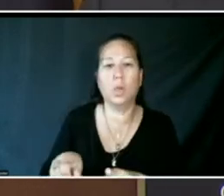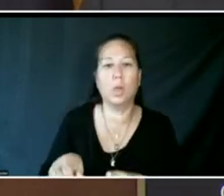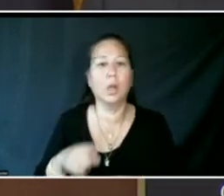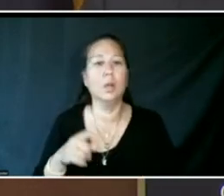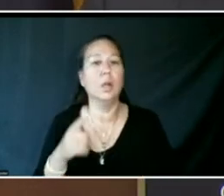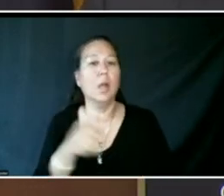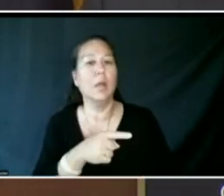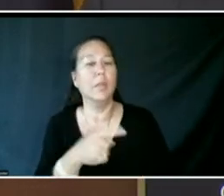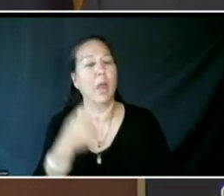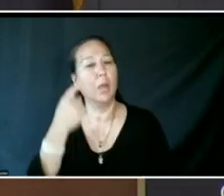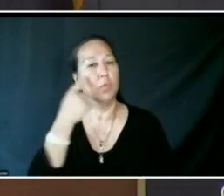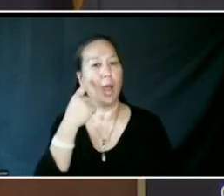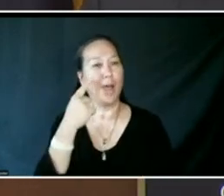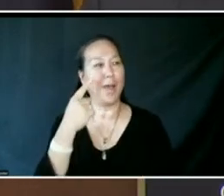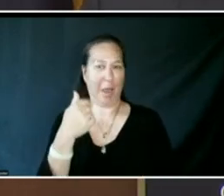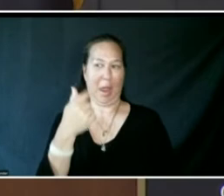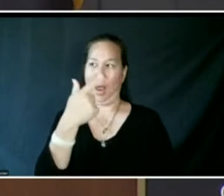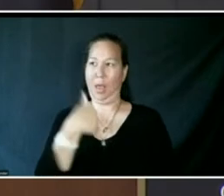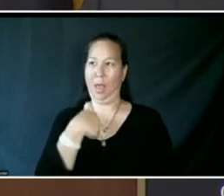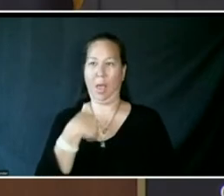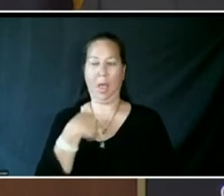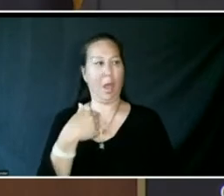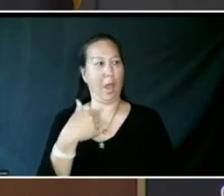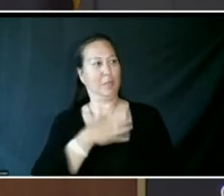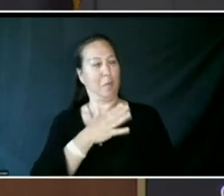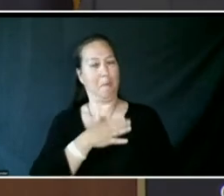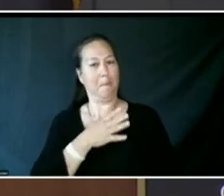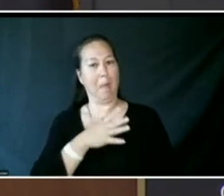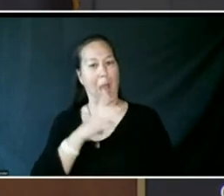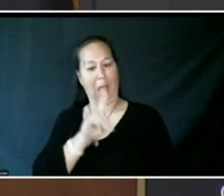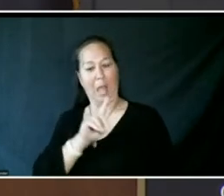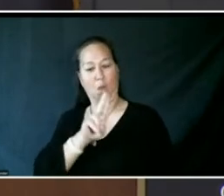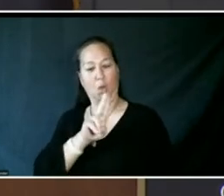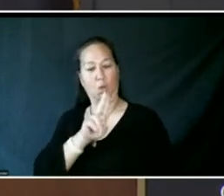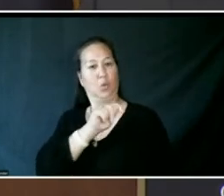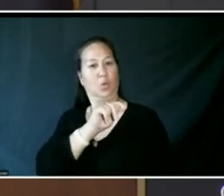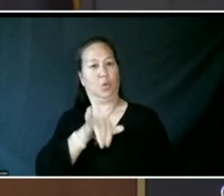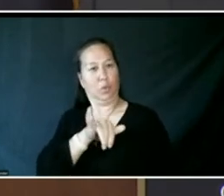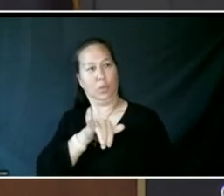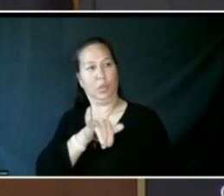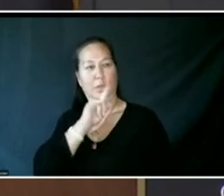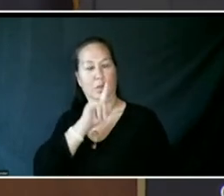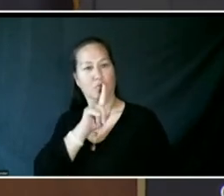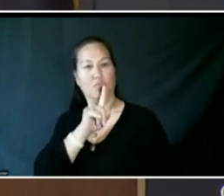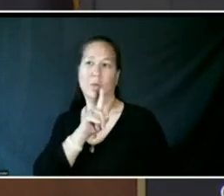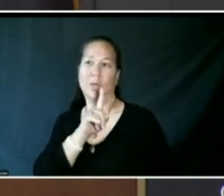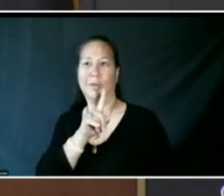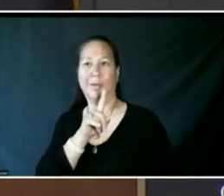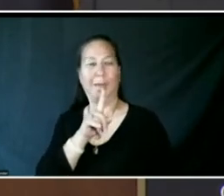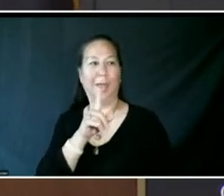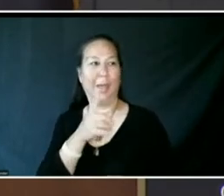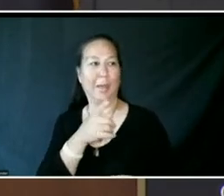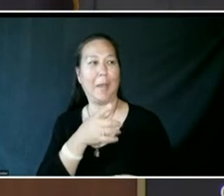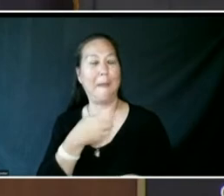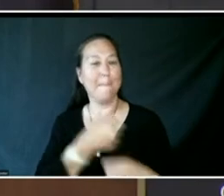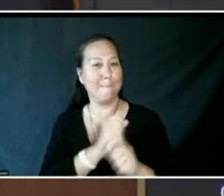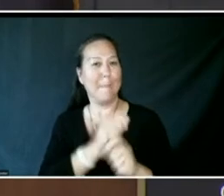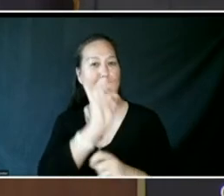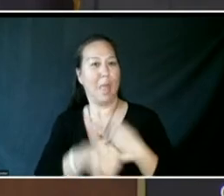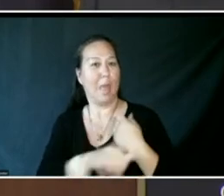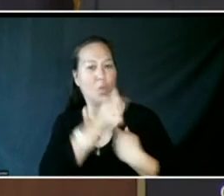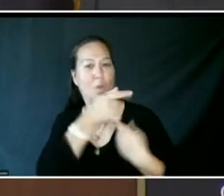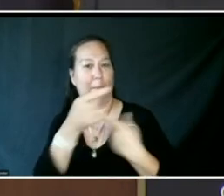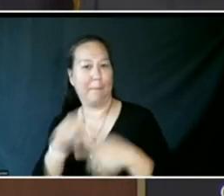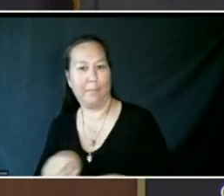to carry out this threat. Please tell us what you, your wife, even your daughter-in-law experienced regarding threats from Trump's more